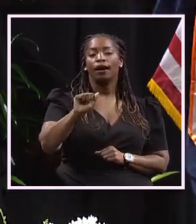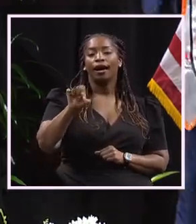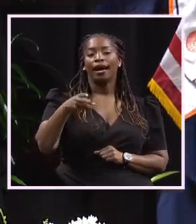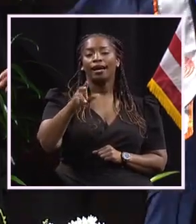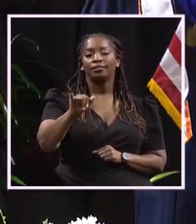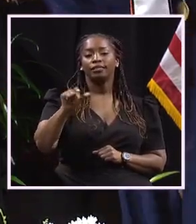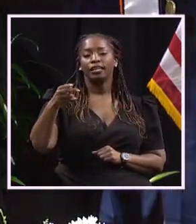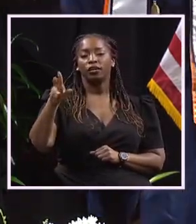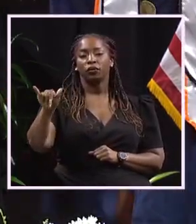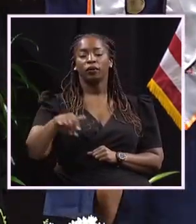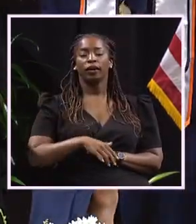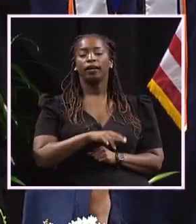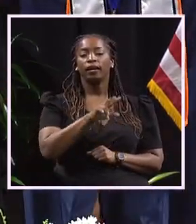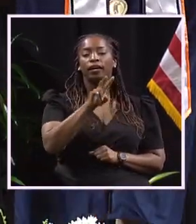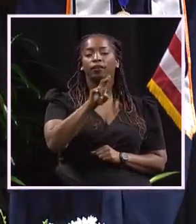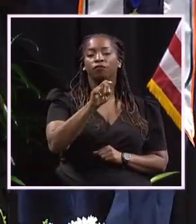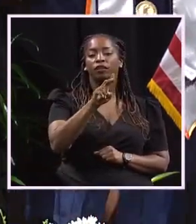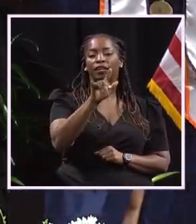Vanessa Marie Adair.